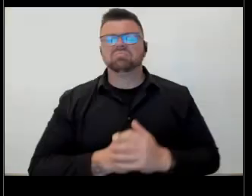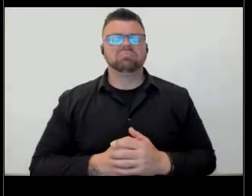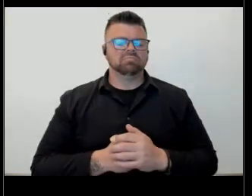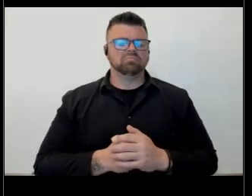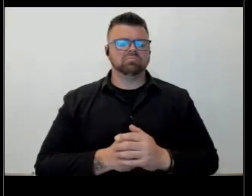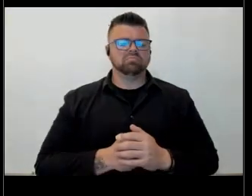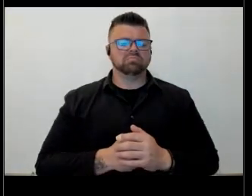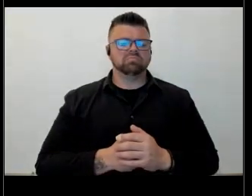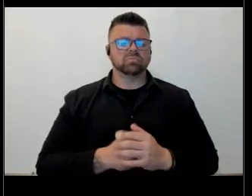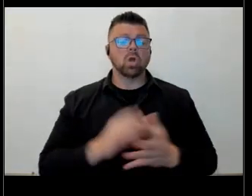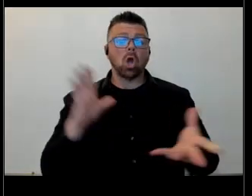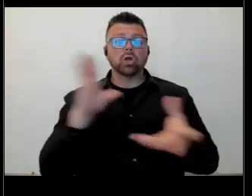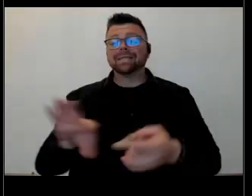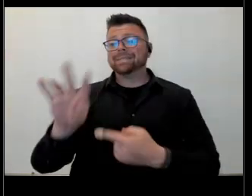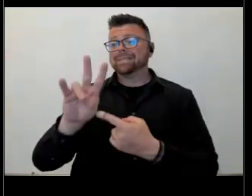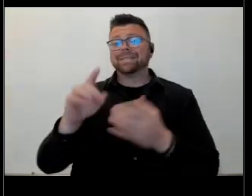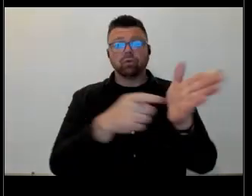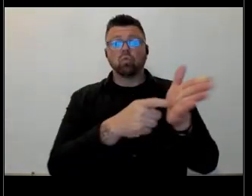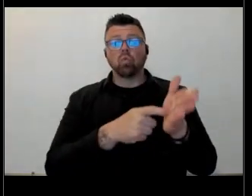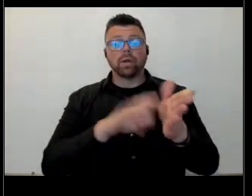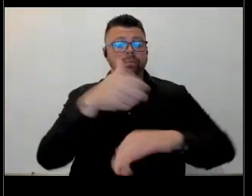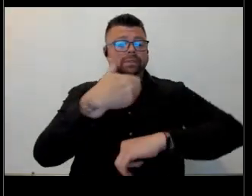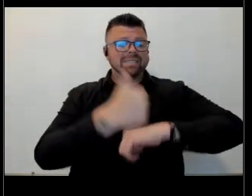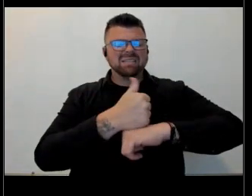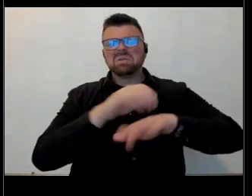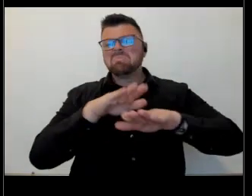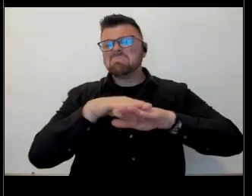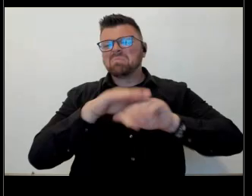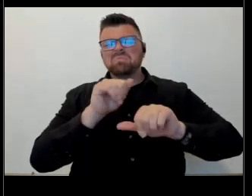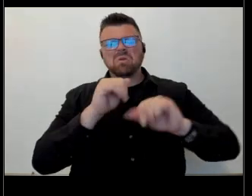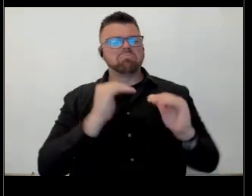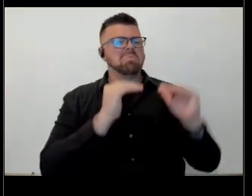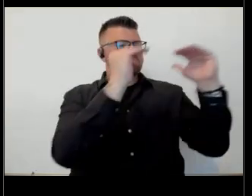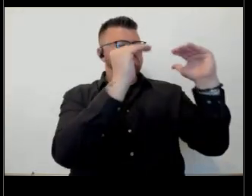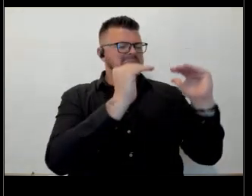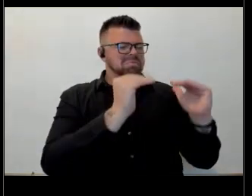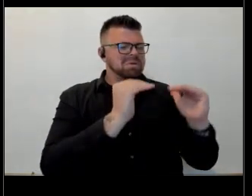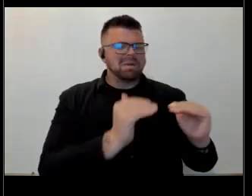The 7 requirements establish minimal levels of accessibility.